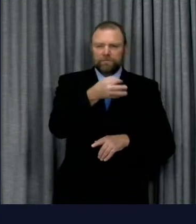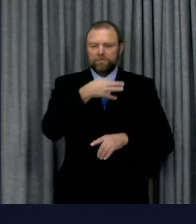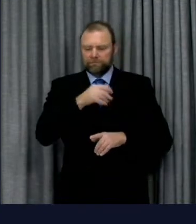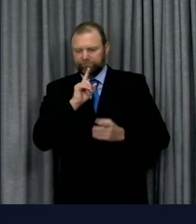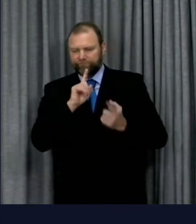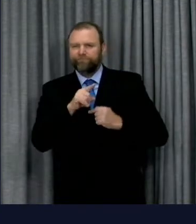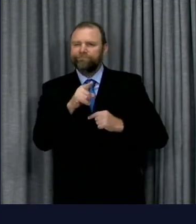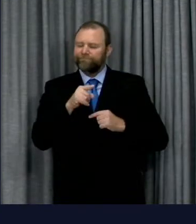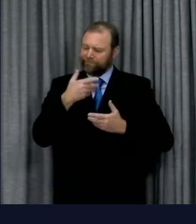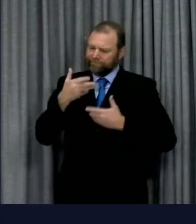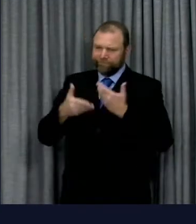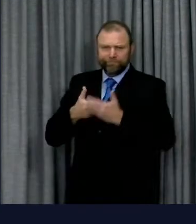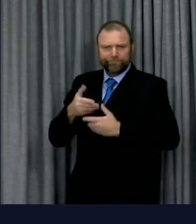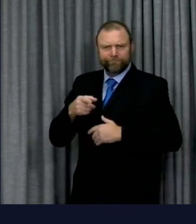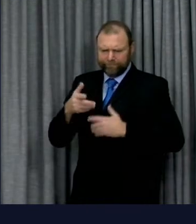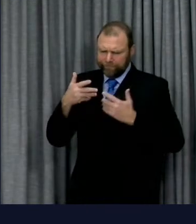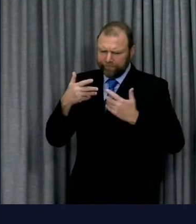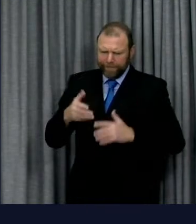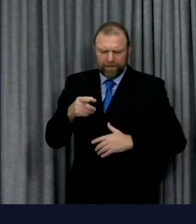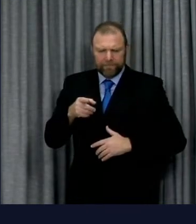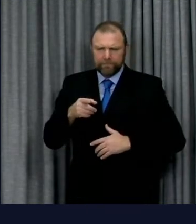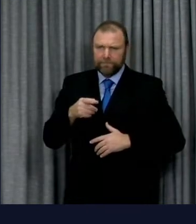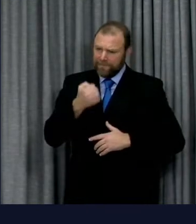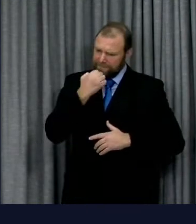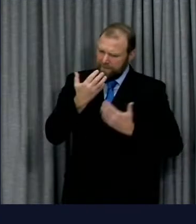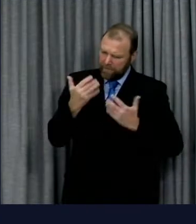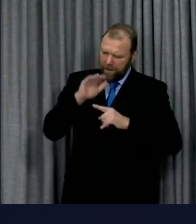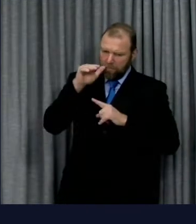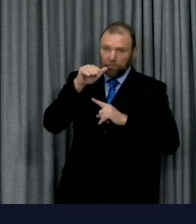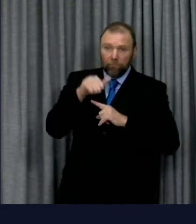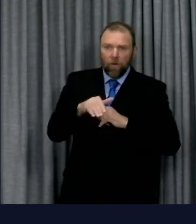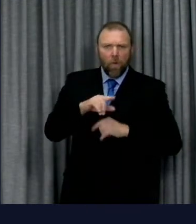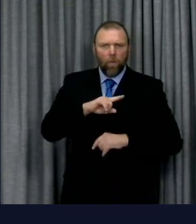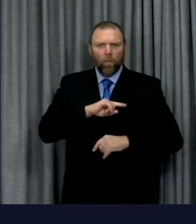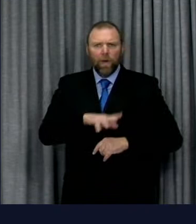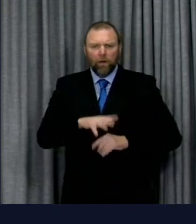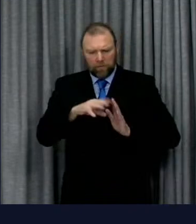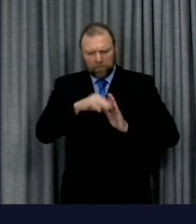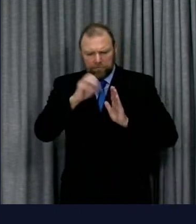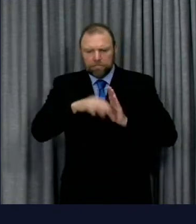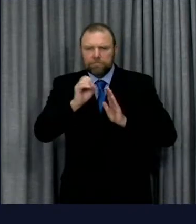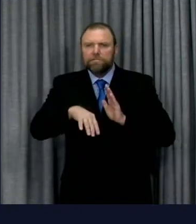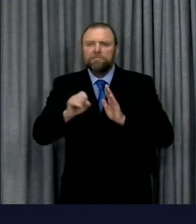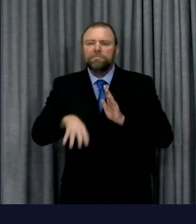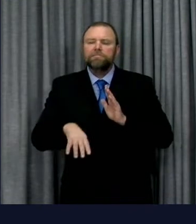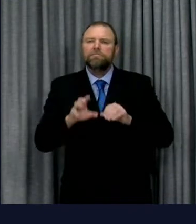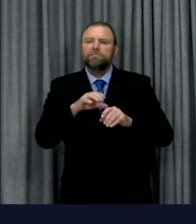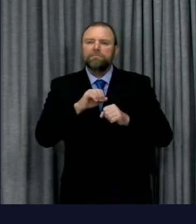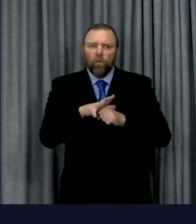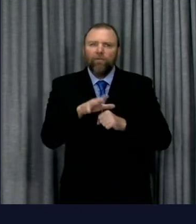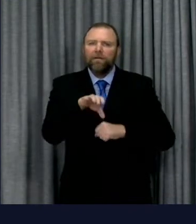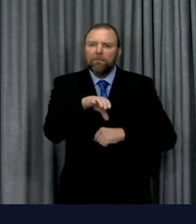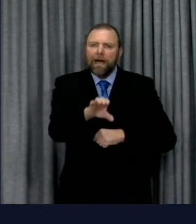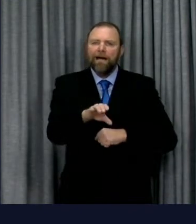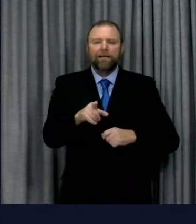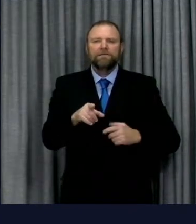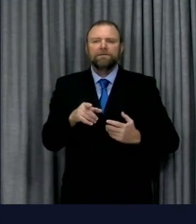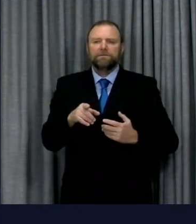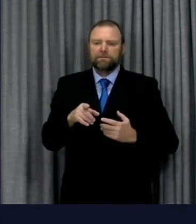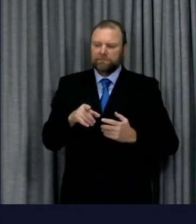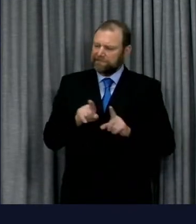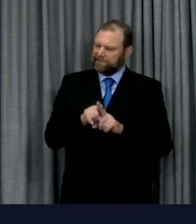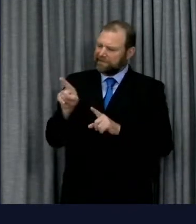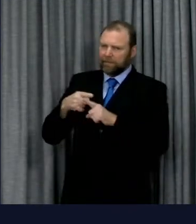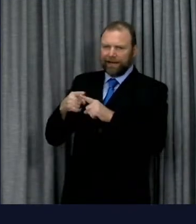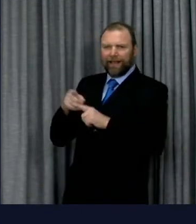down in the way we see them, why are we not deciding to do away with COVID passes here in Wales as they are